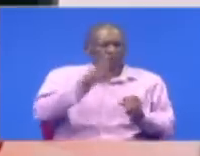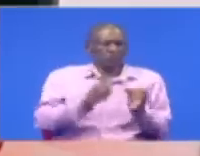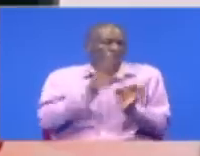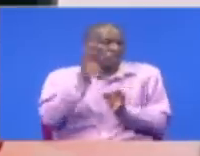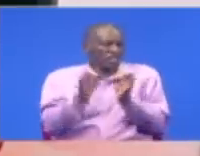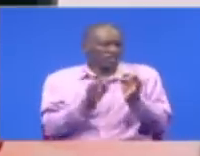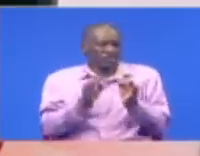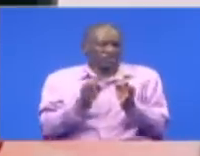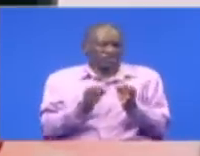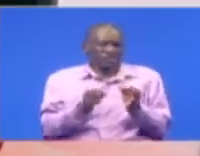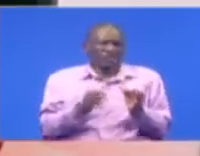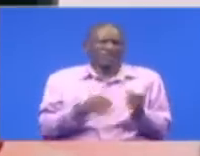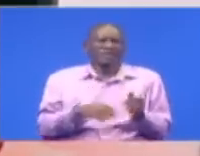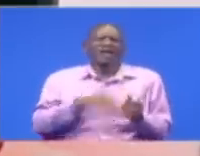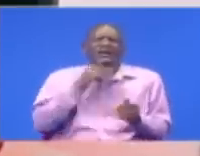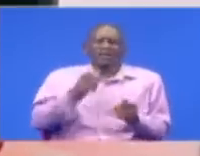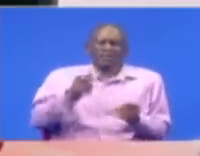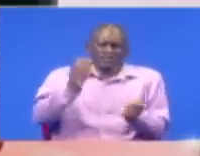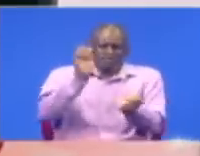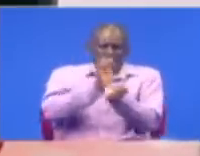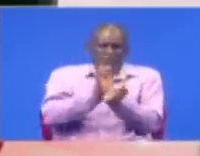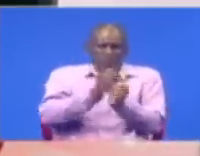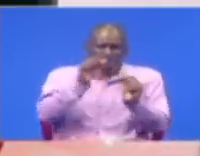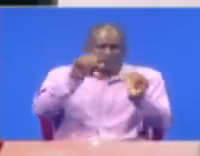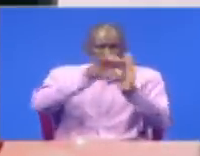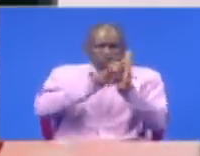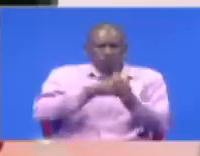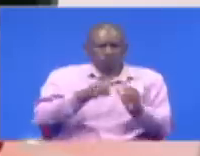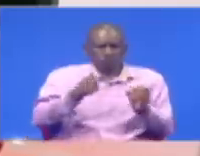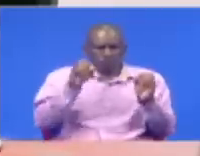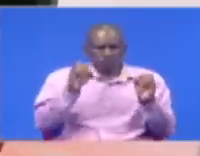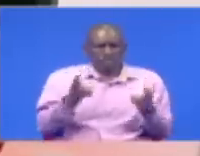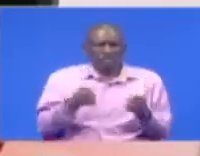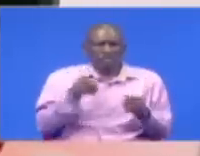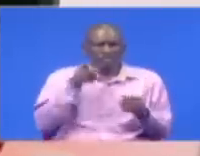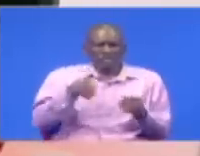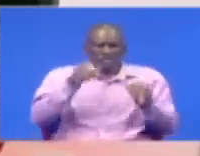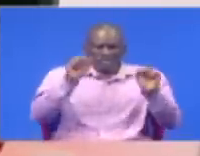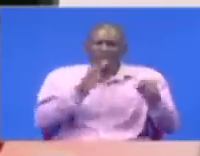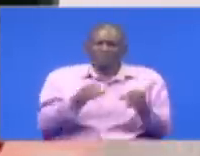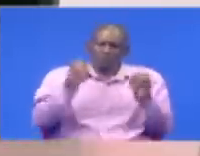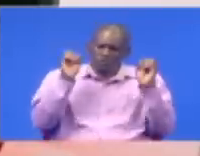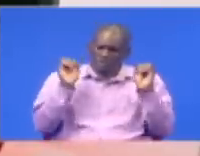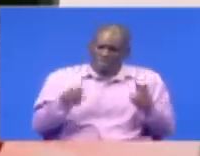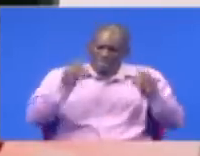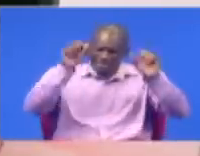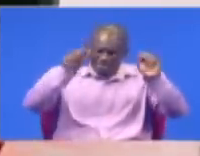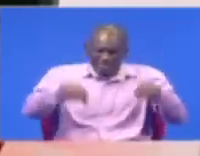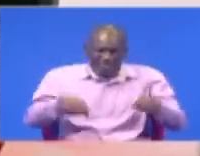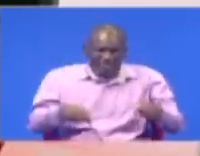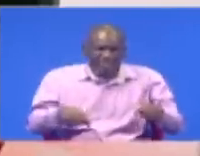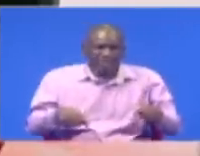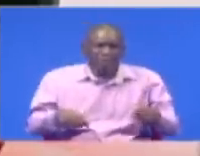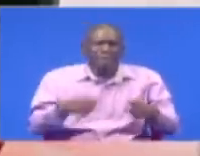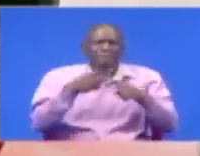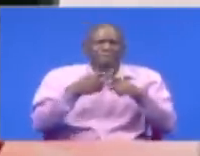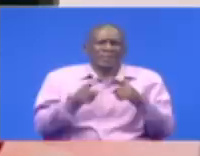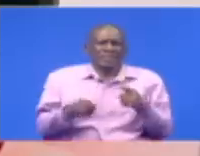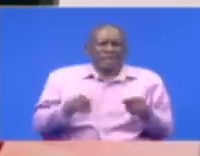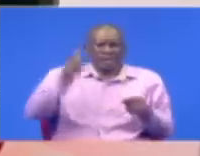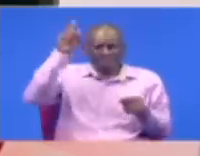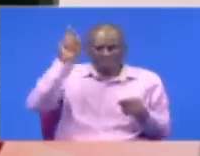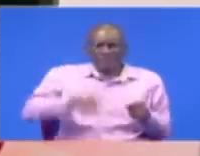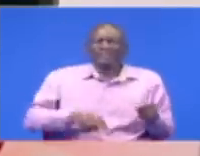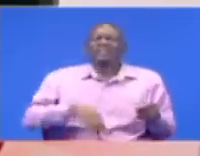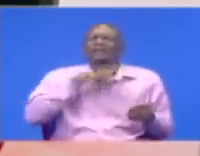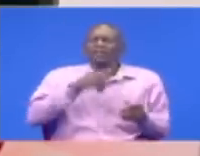whether a death penalty is constitutionally viable. It could be viable. But a mandatory